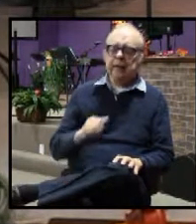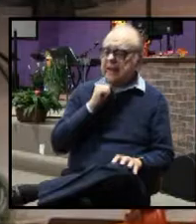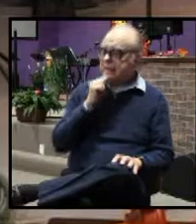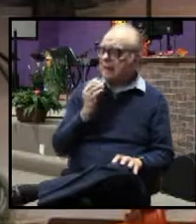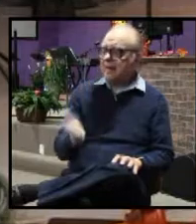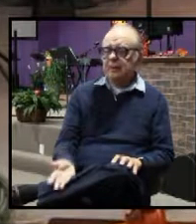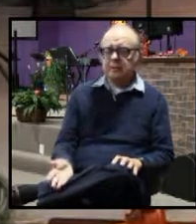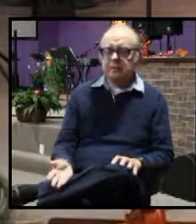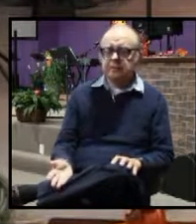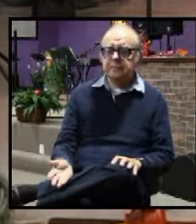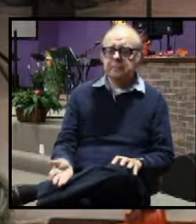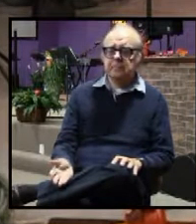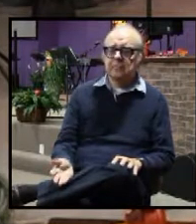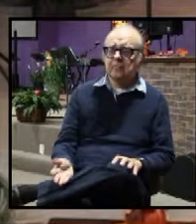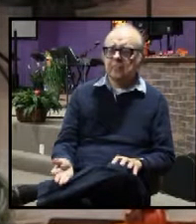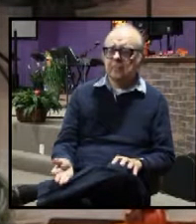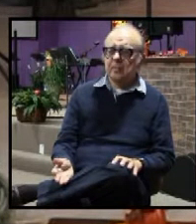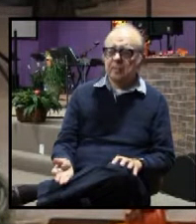It's not there.